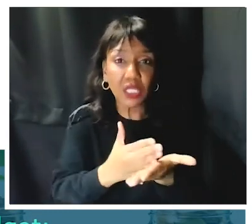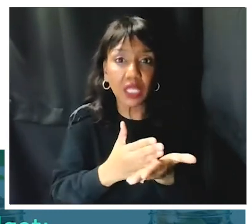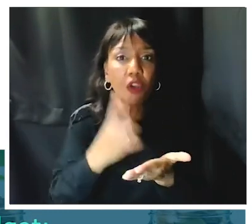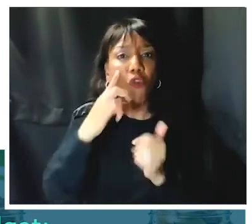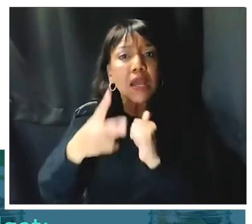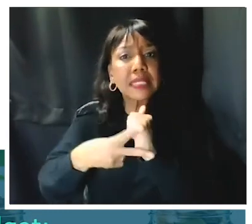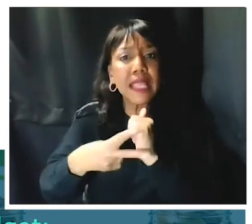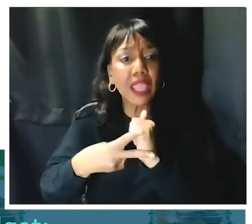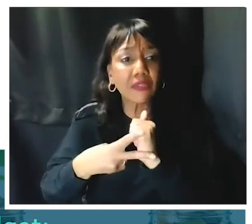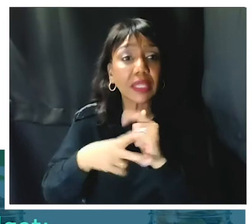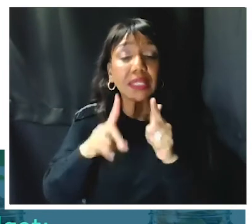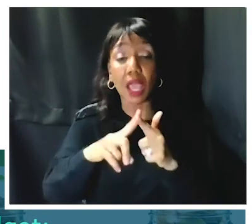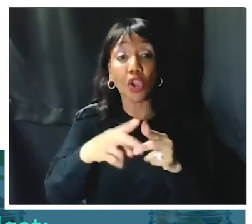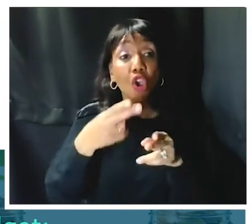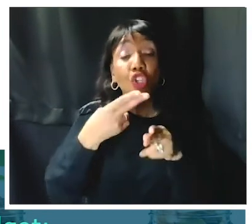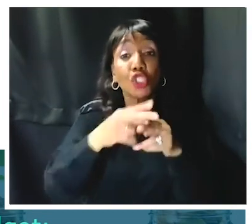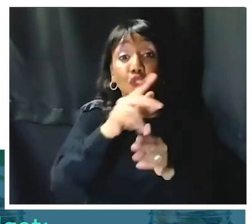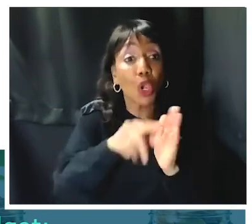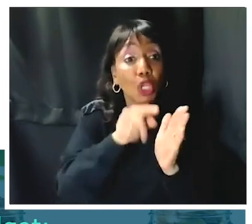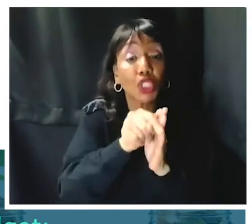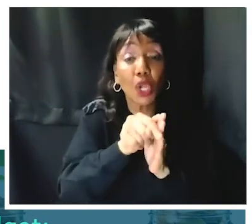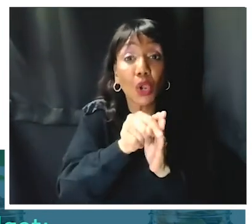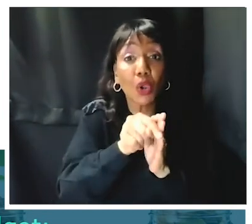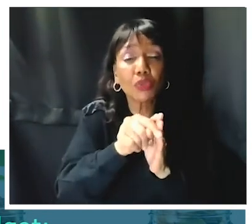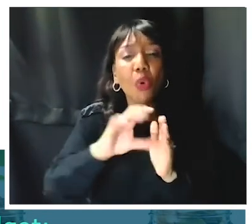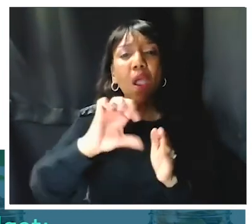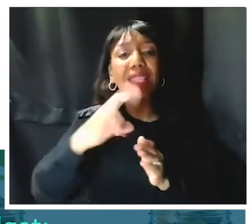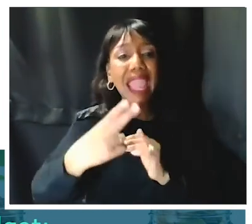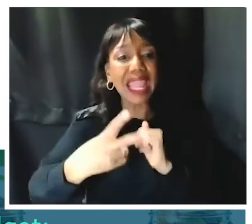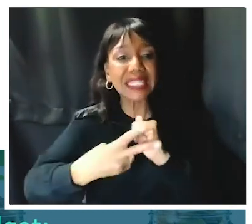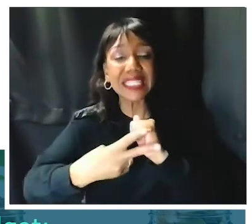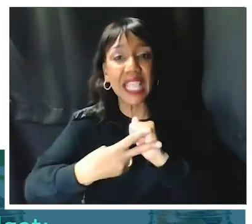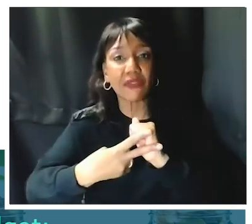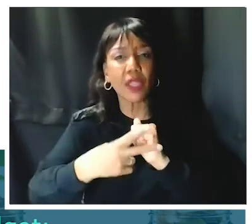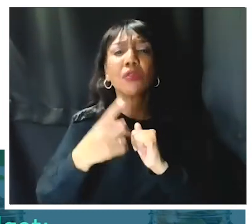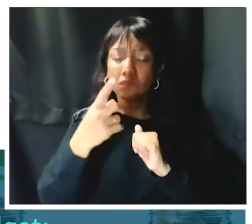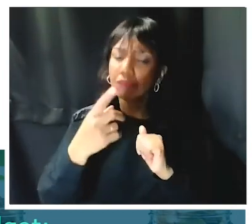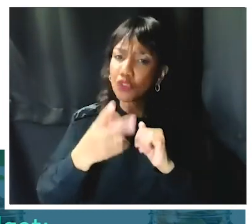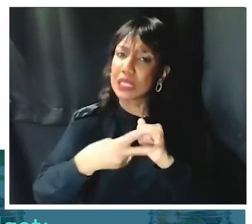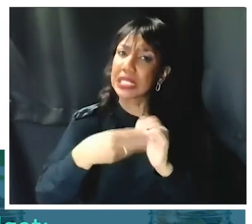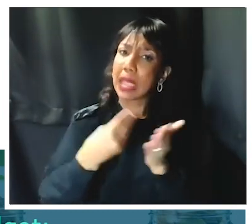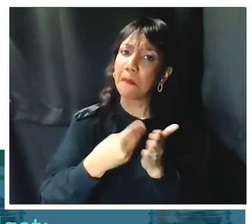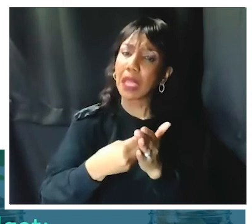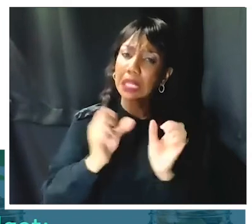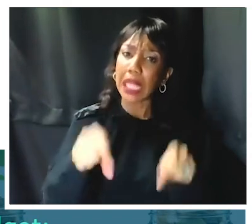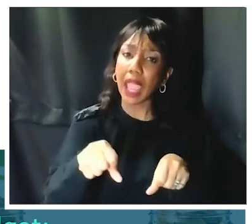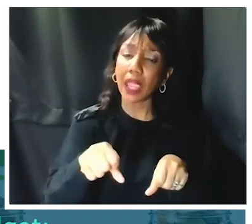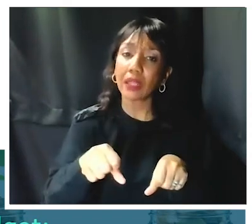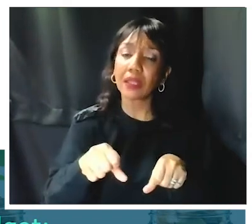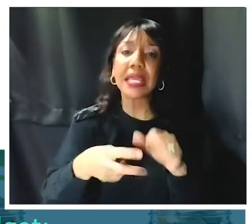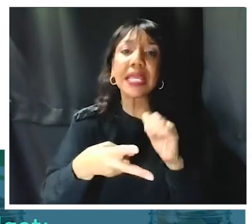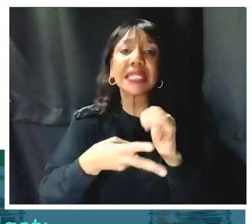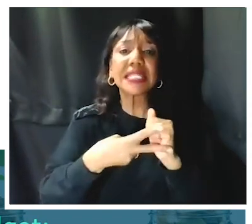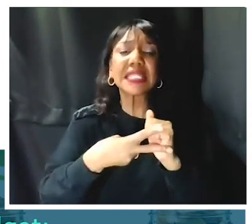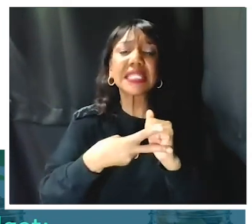Short term or cash savings through your bank savings account services is one way to save money. These savings accounts